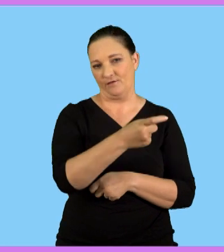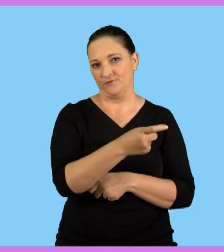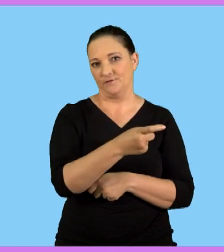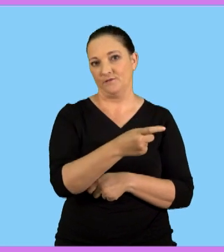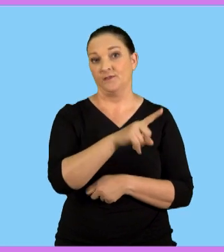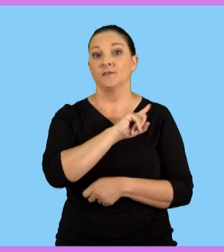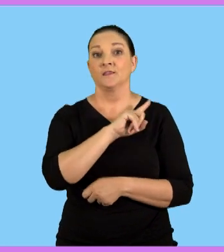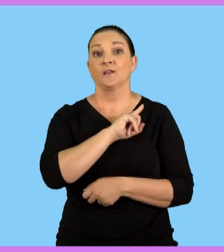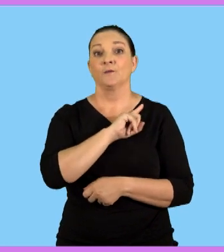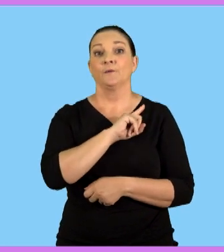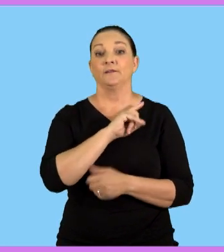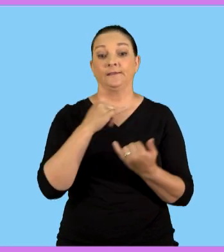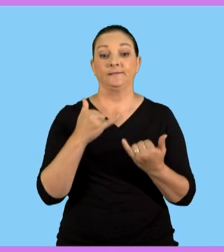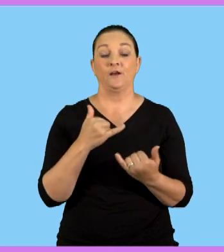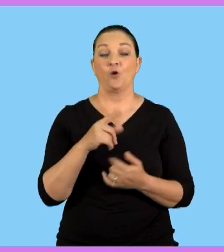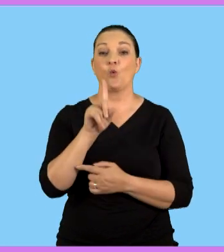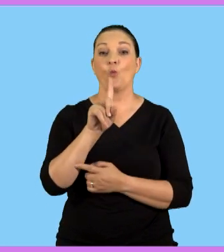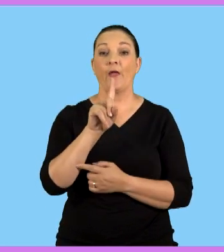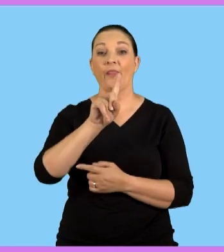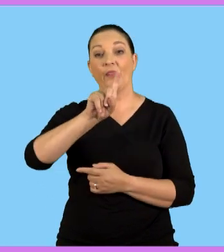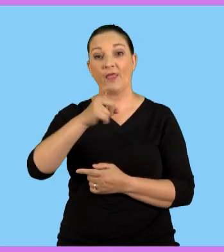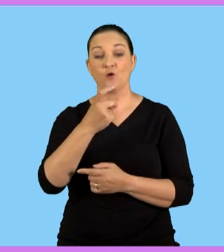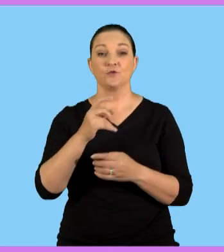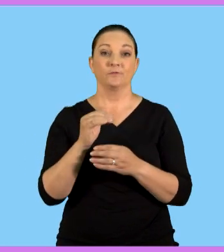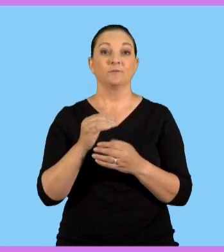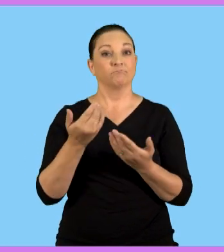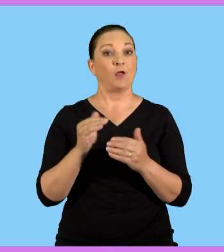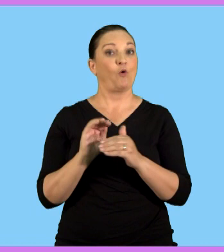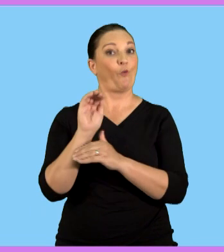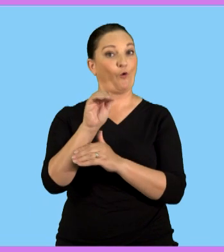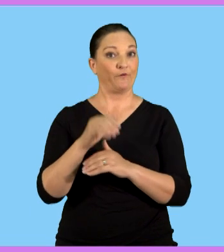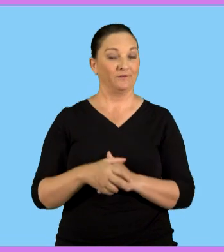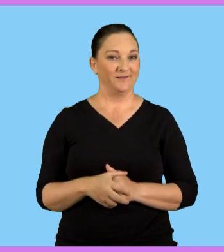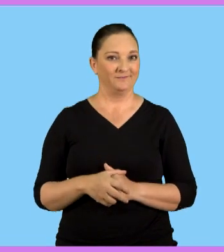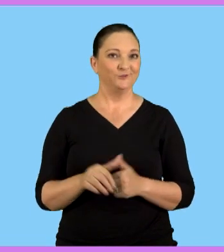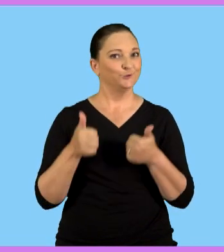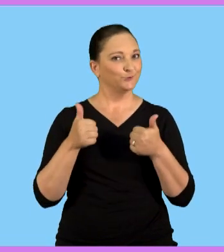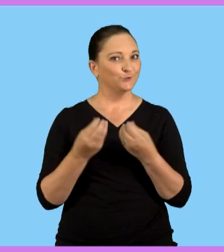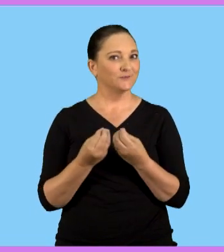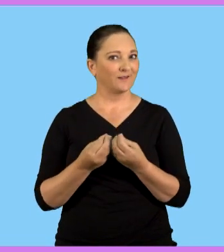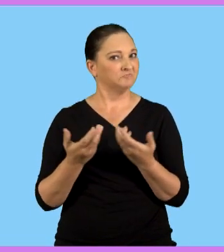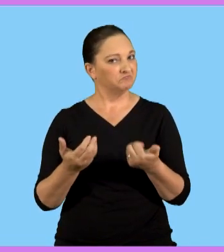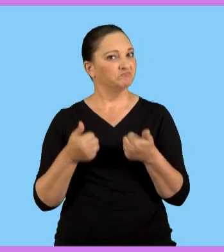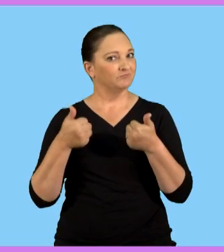made 1,000 Rand more than we thought we would. And that's a good thing.